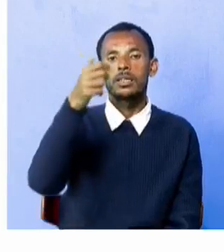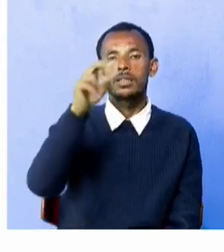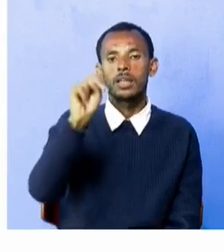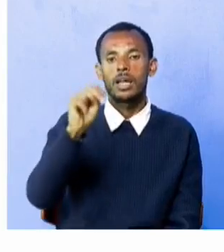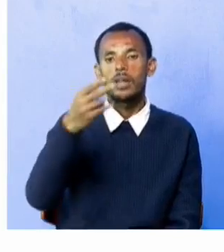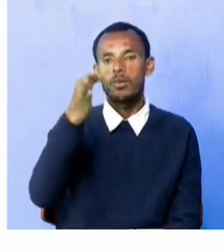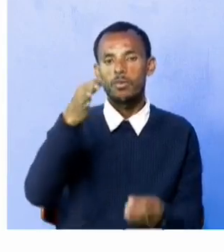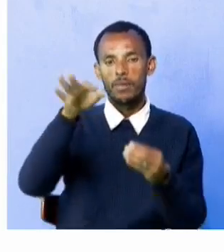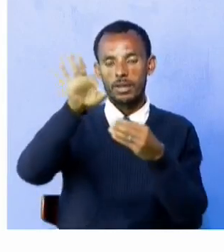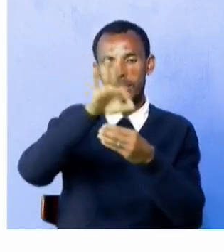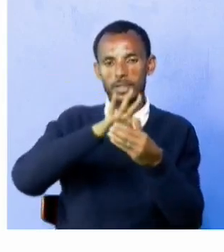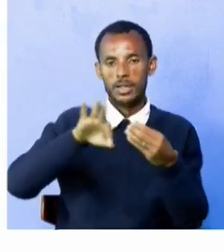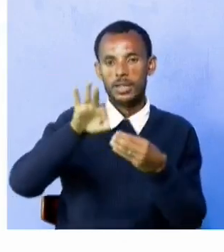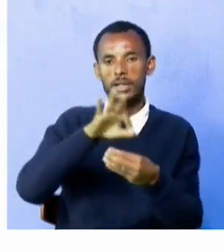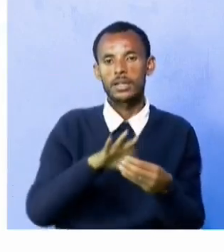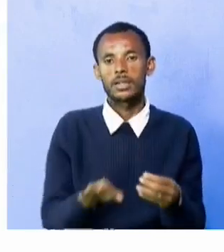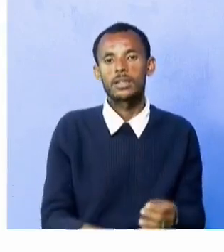of